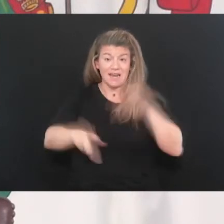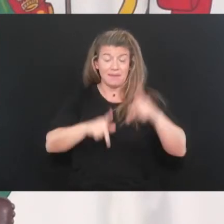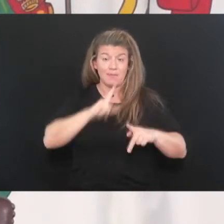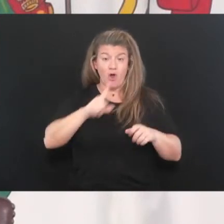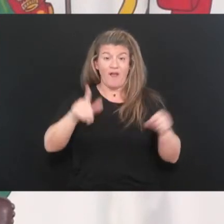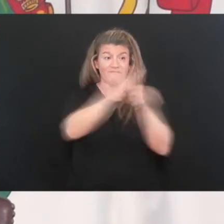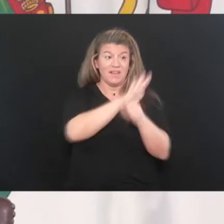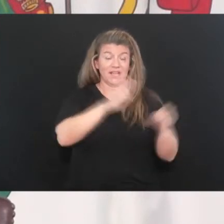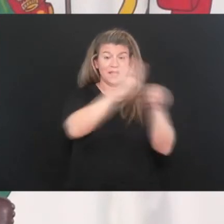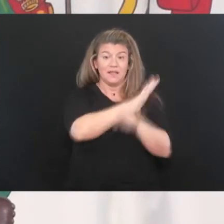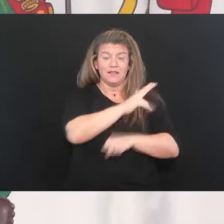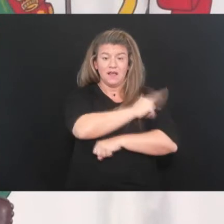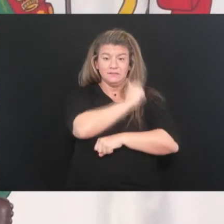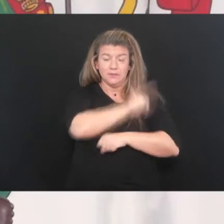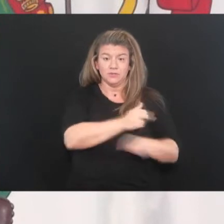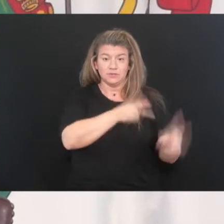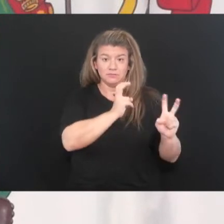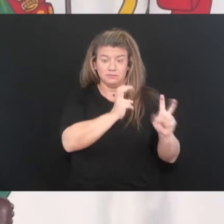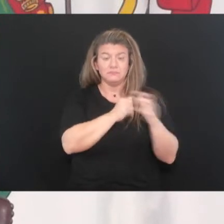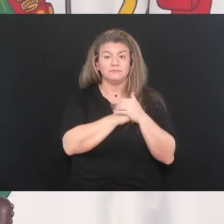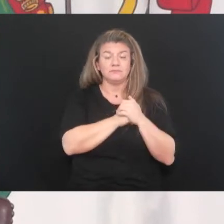hospitals. Now,